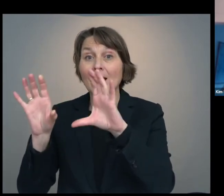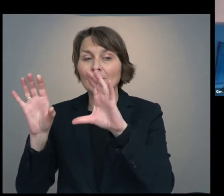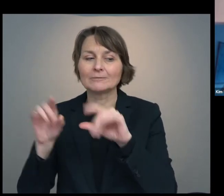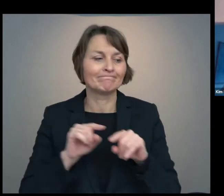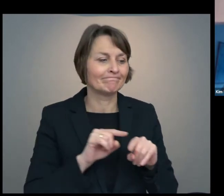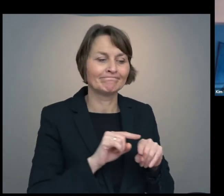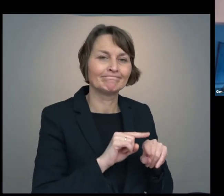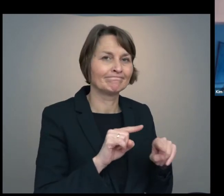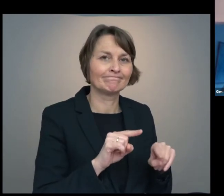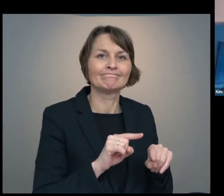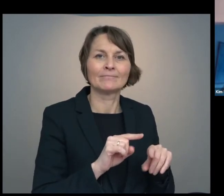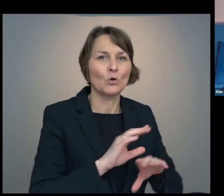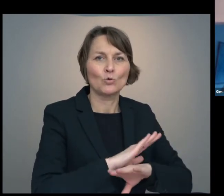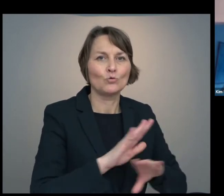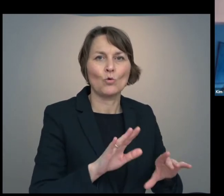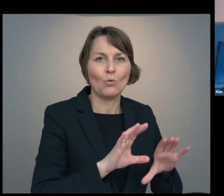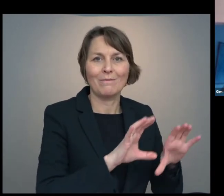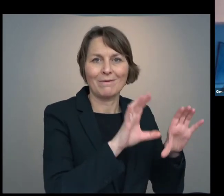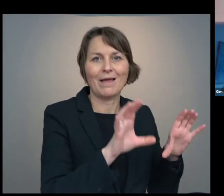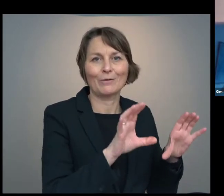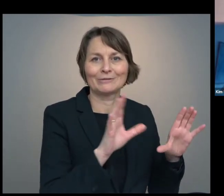versus non-cloud.